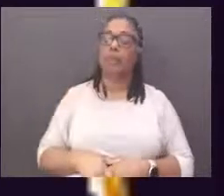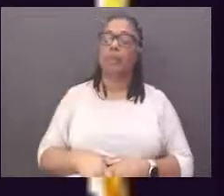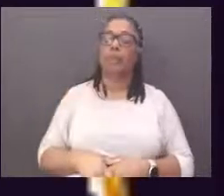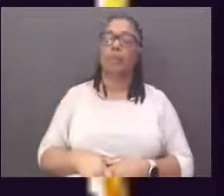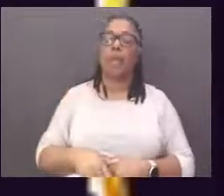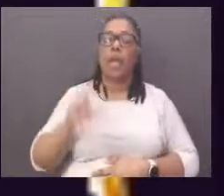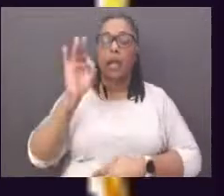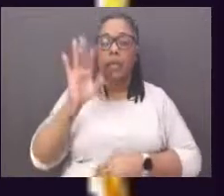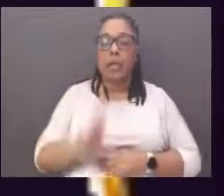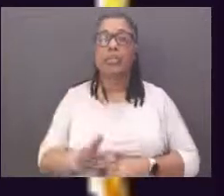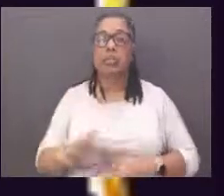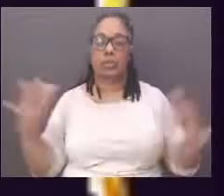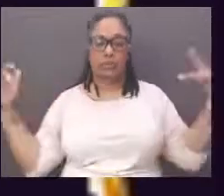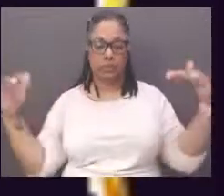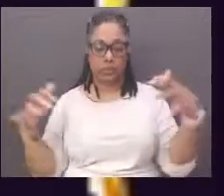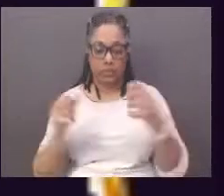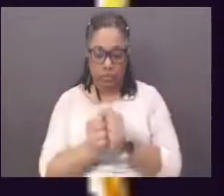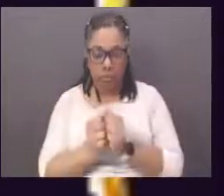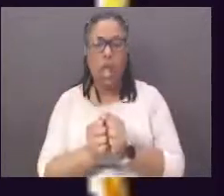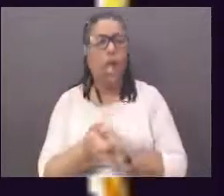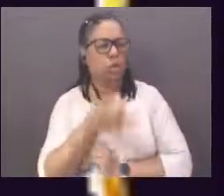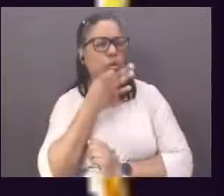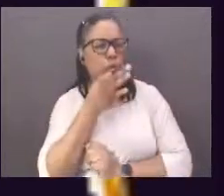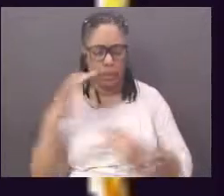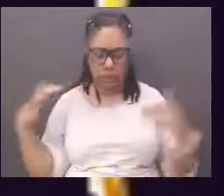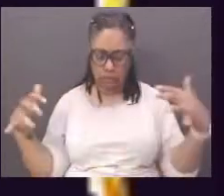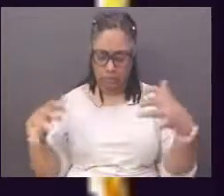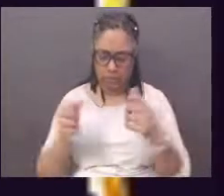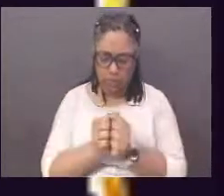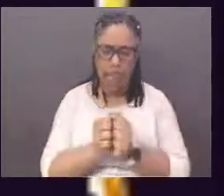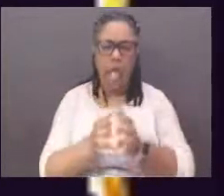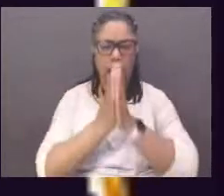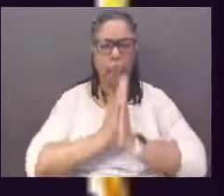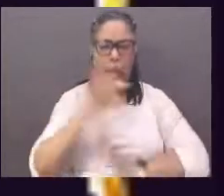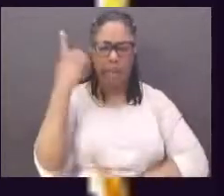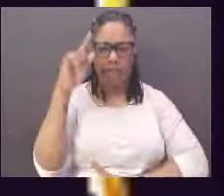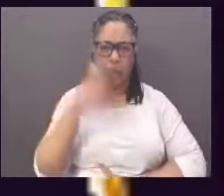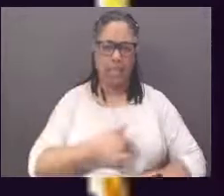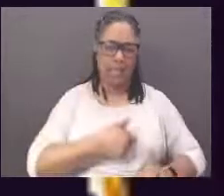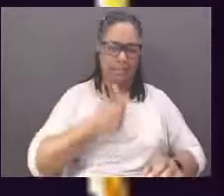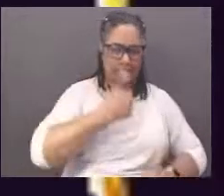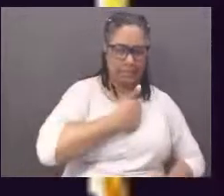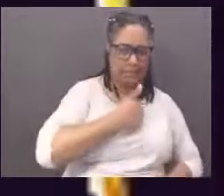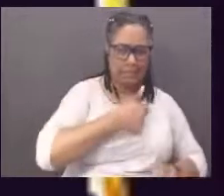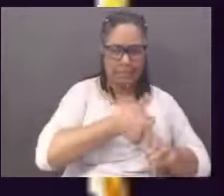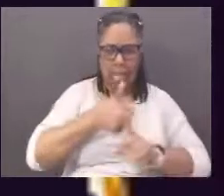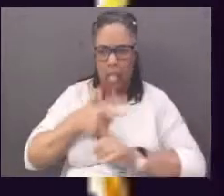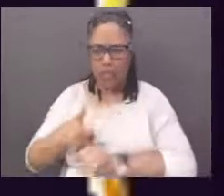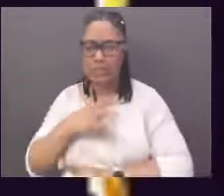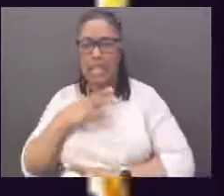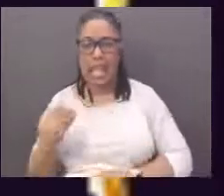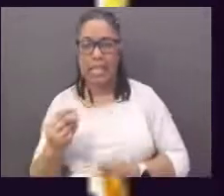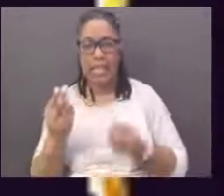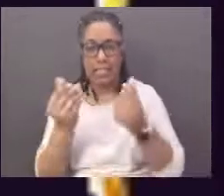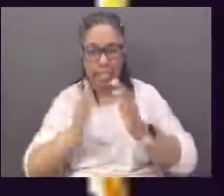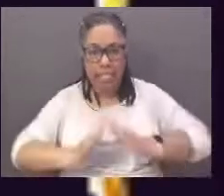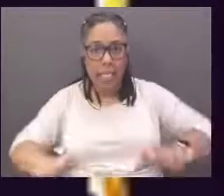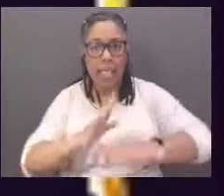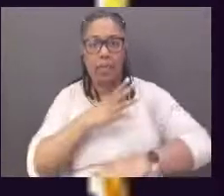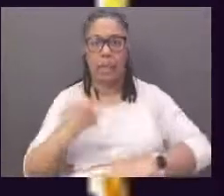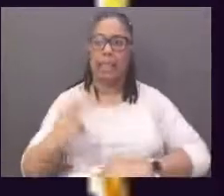just a little while to consecrate ourselves and the grounds to our Lord and Savior. As for the Siva